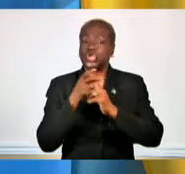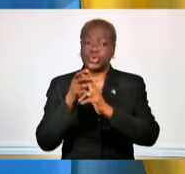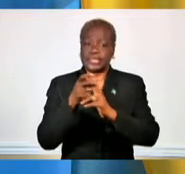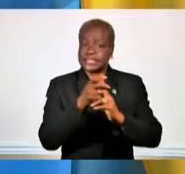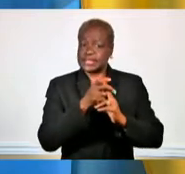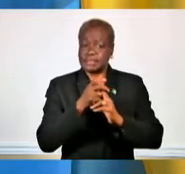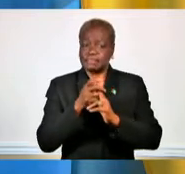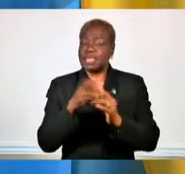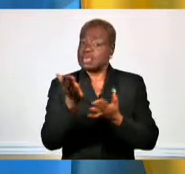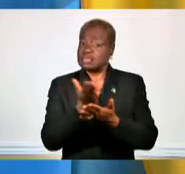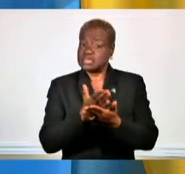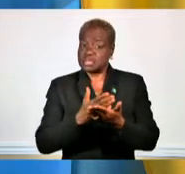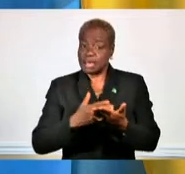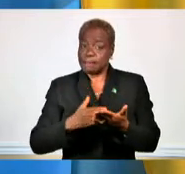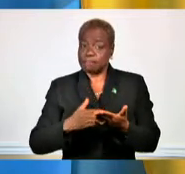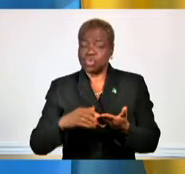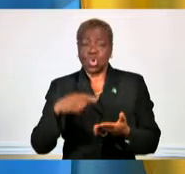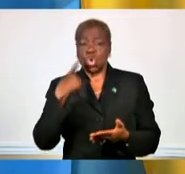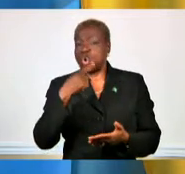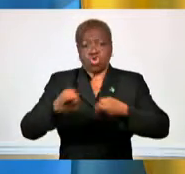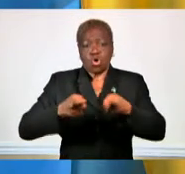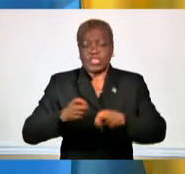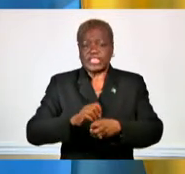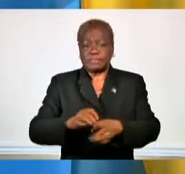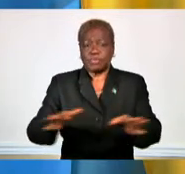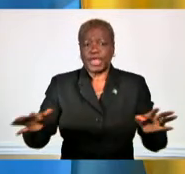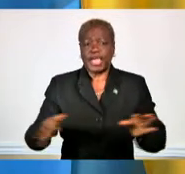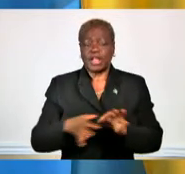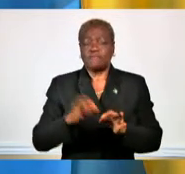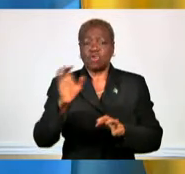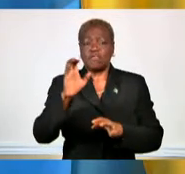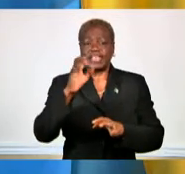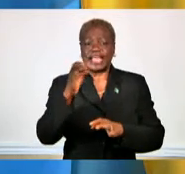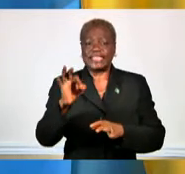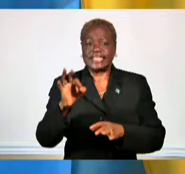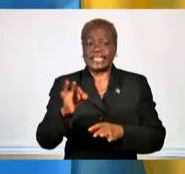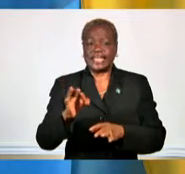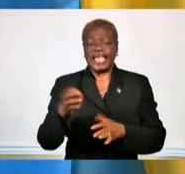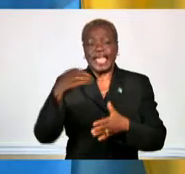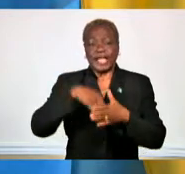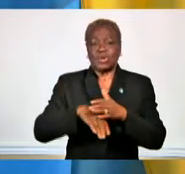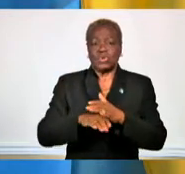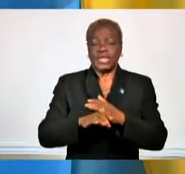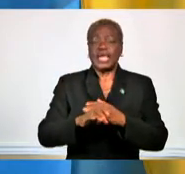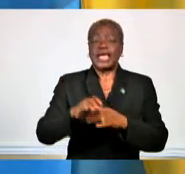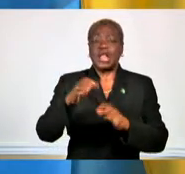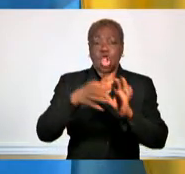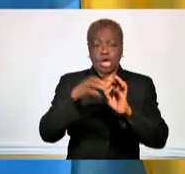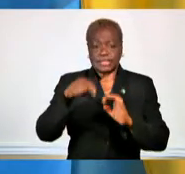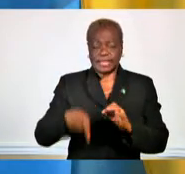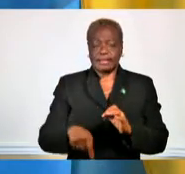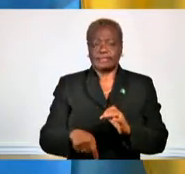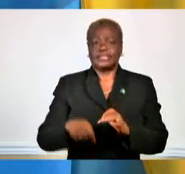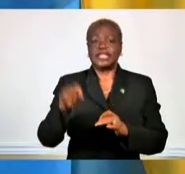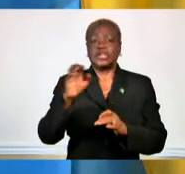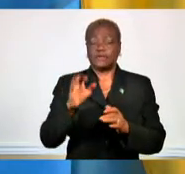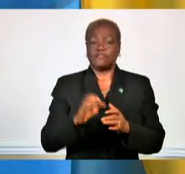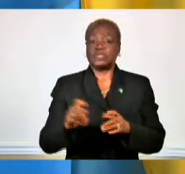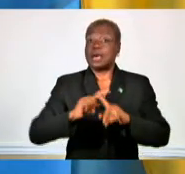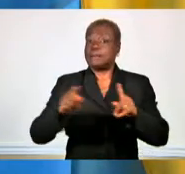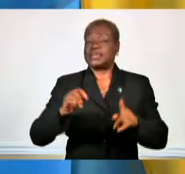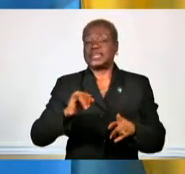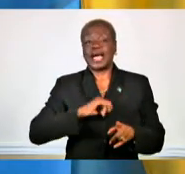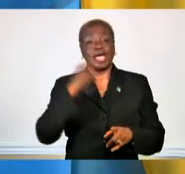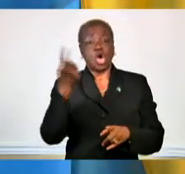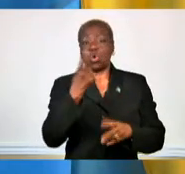Some, who really ought to know better, refuse and lockdowns. But I only